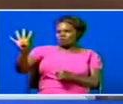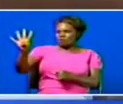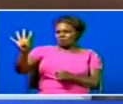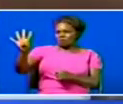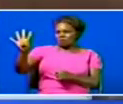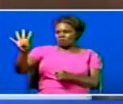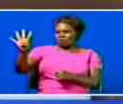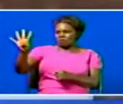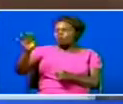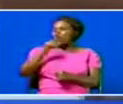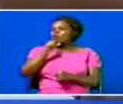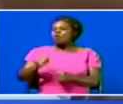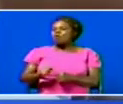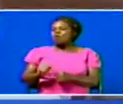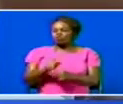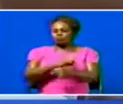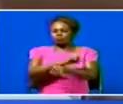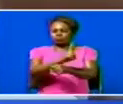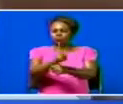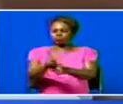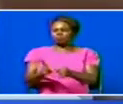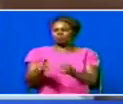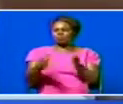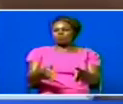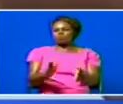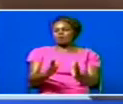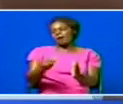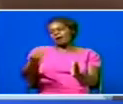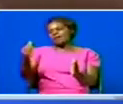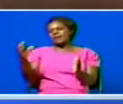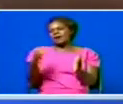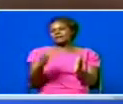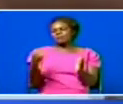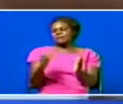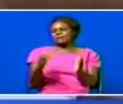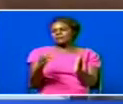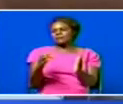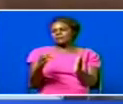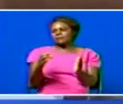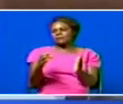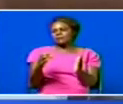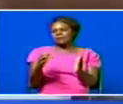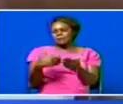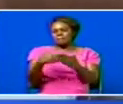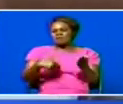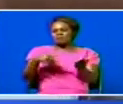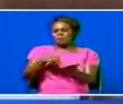2.4 are on analog meters. There are other customers which are on prepaid,